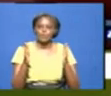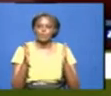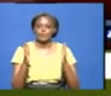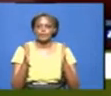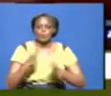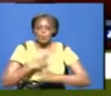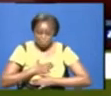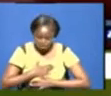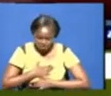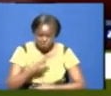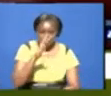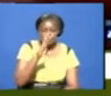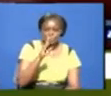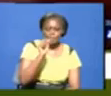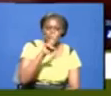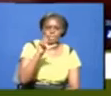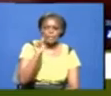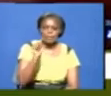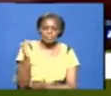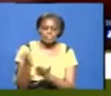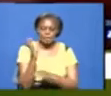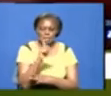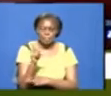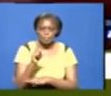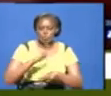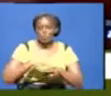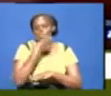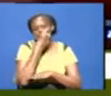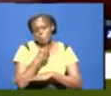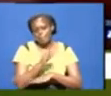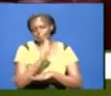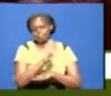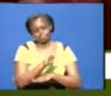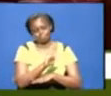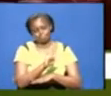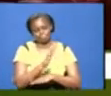for bringing this bill. Wakesa, you are a good man. Thank you very much, Honorable Speaker. I second.